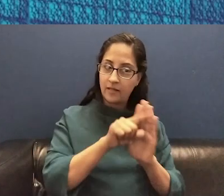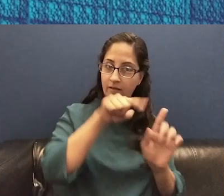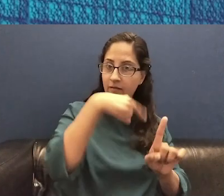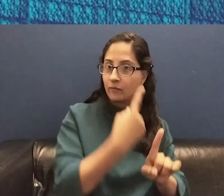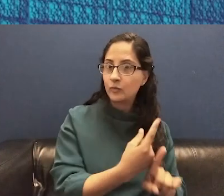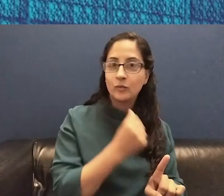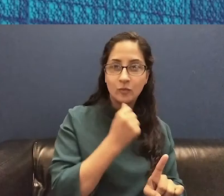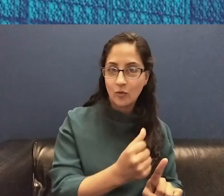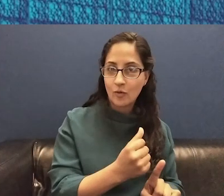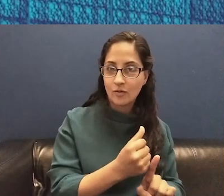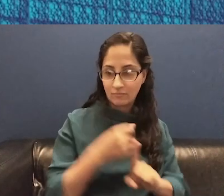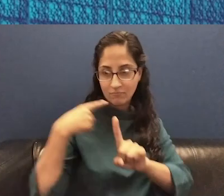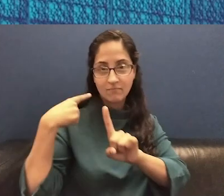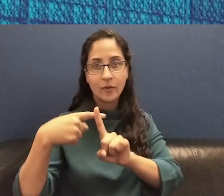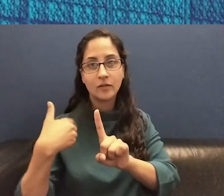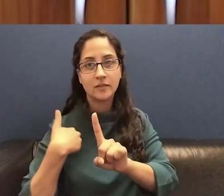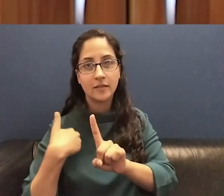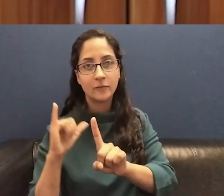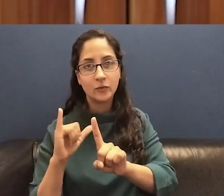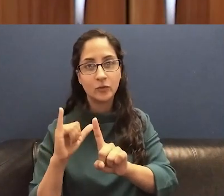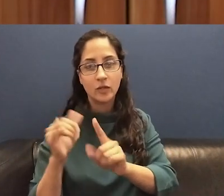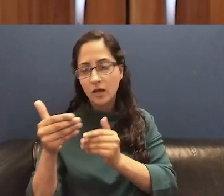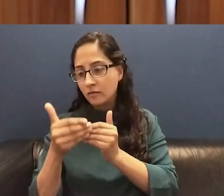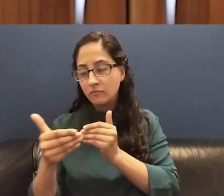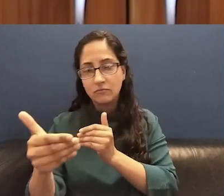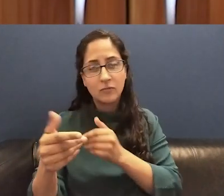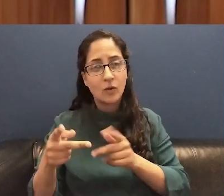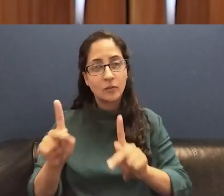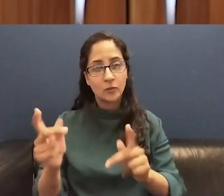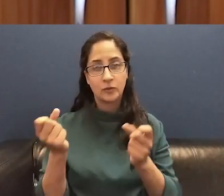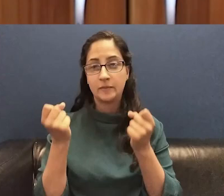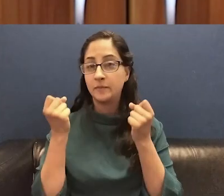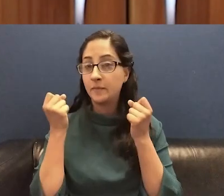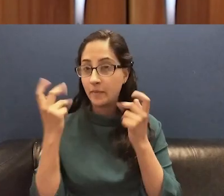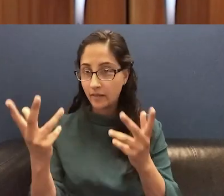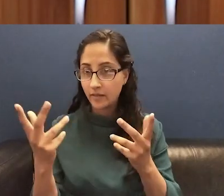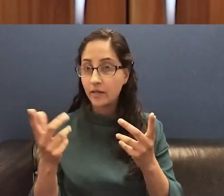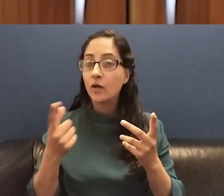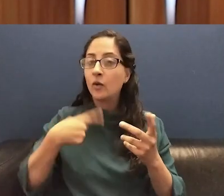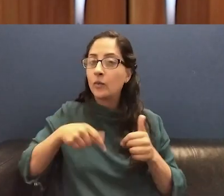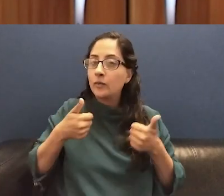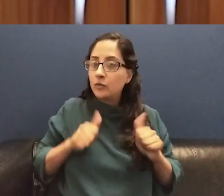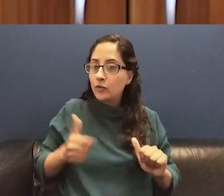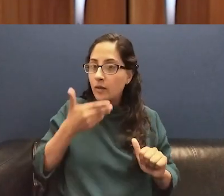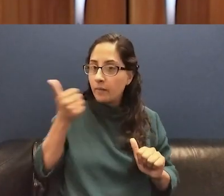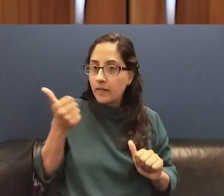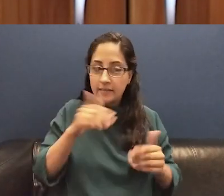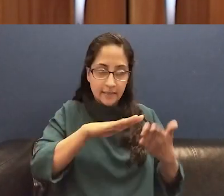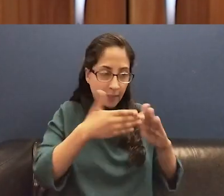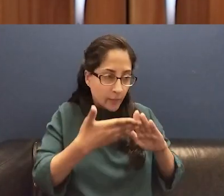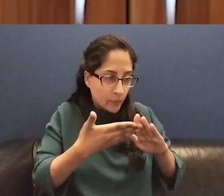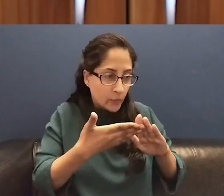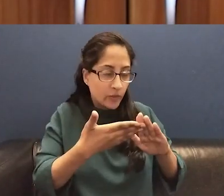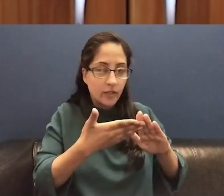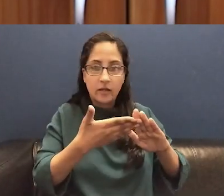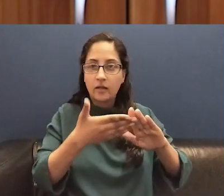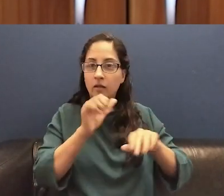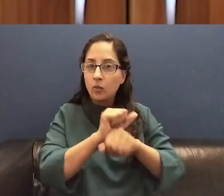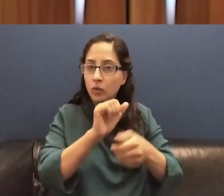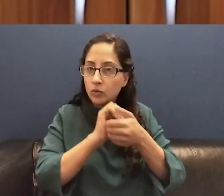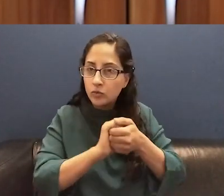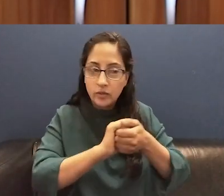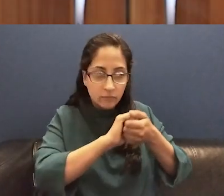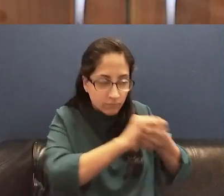to understand the situation better. We try to also implement programs and activities